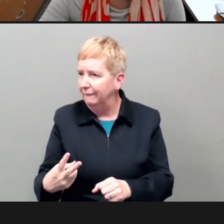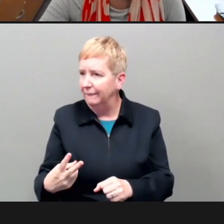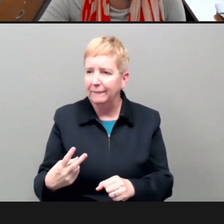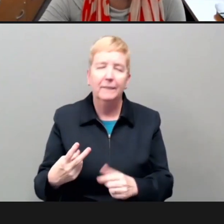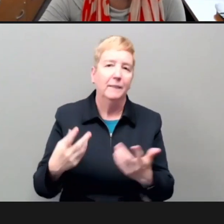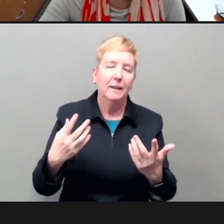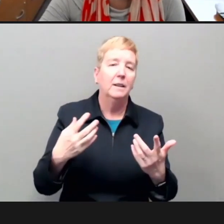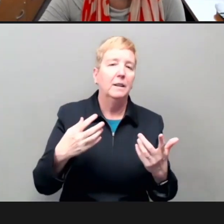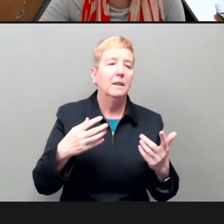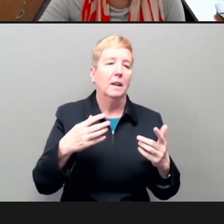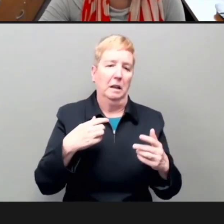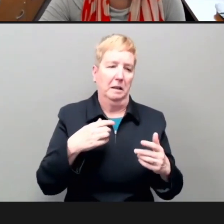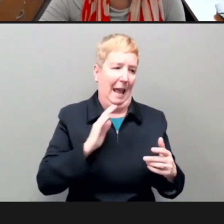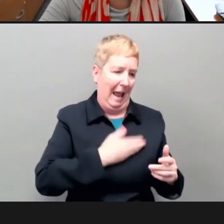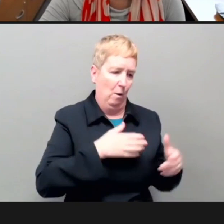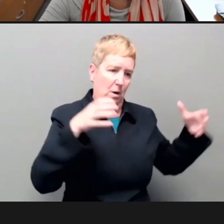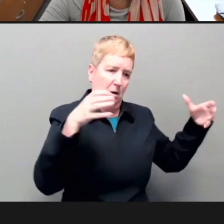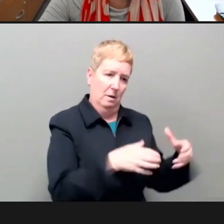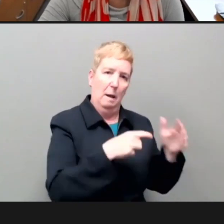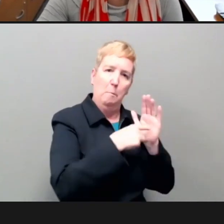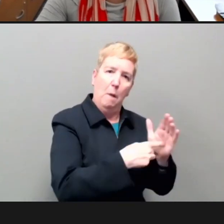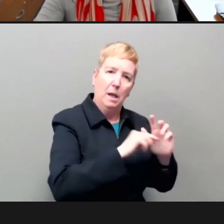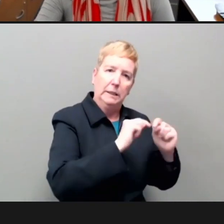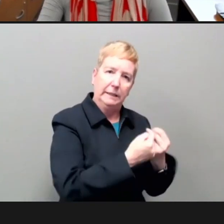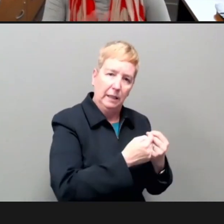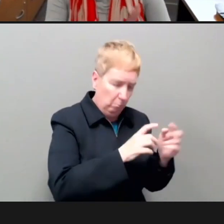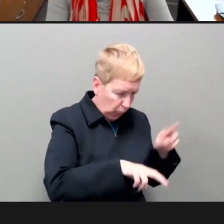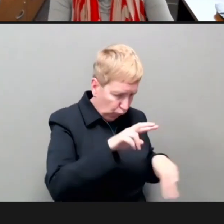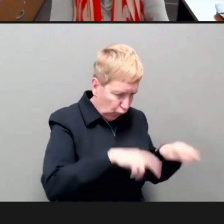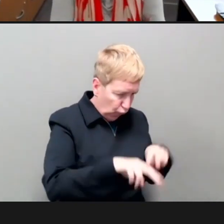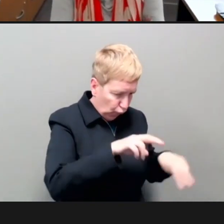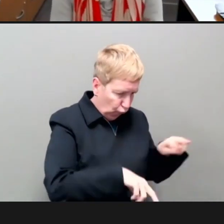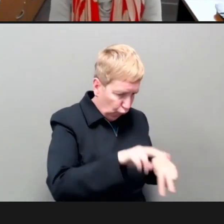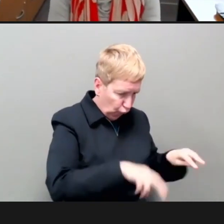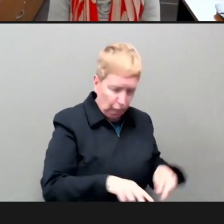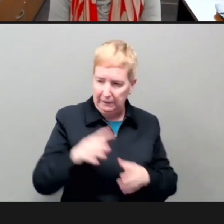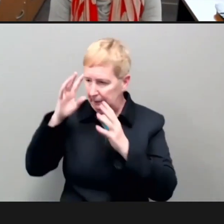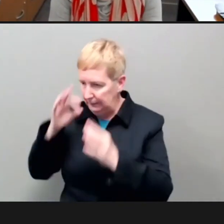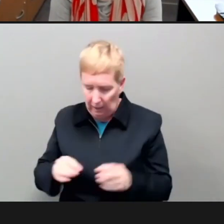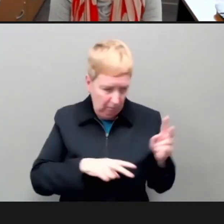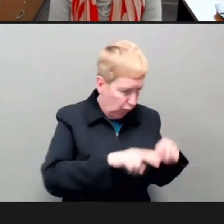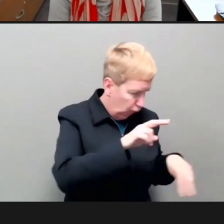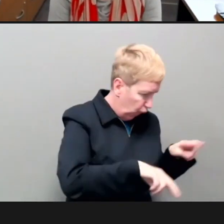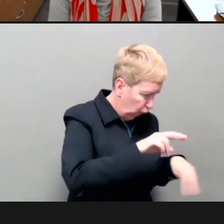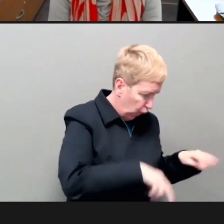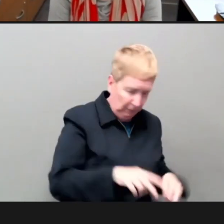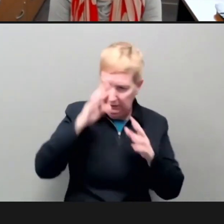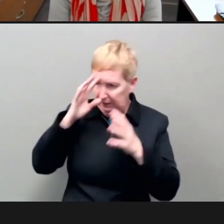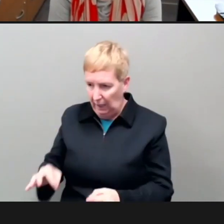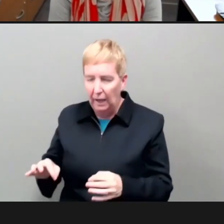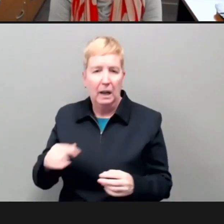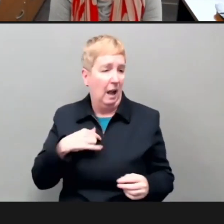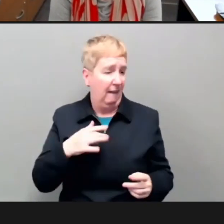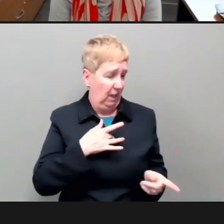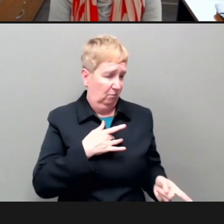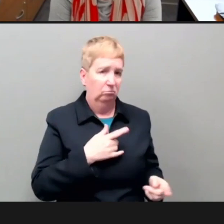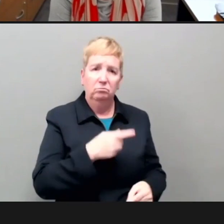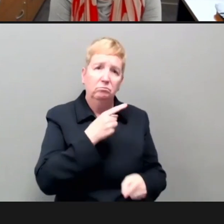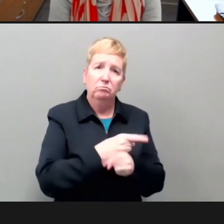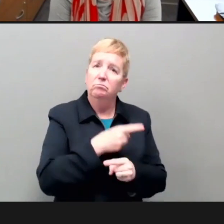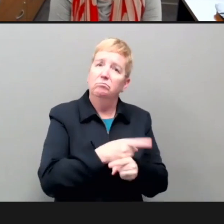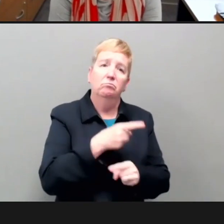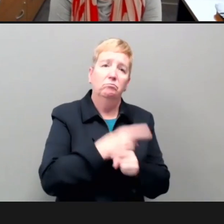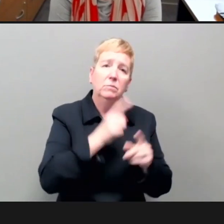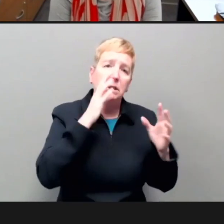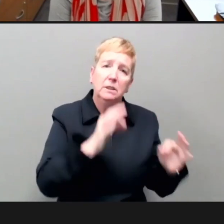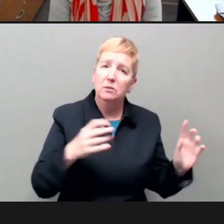modeling team and using evidence-based, data-based criteria to make these decisions, I feel incredibly confident.